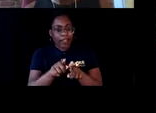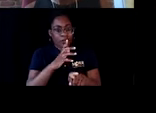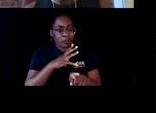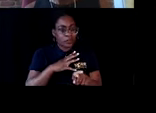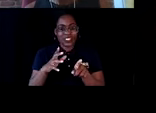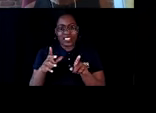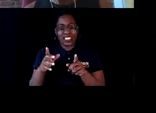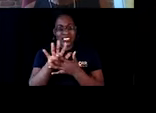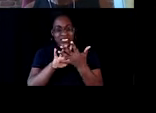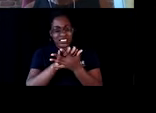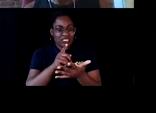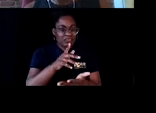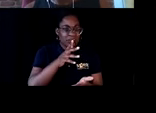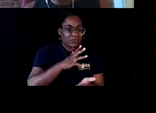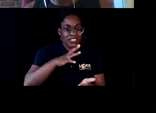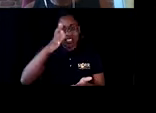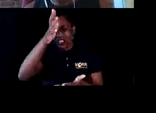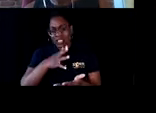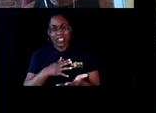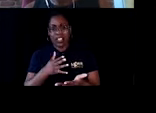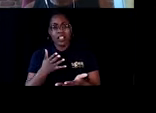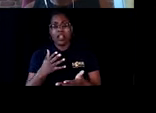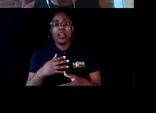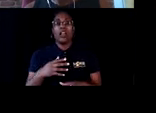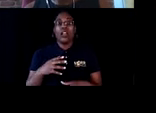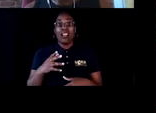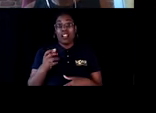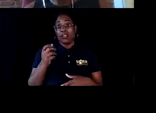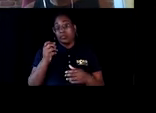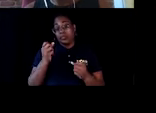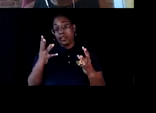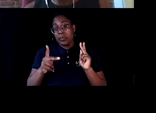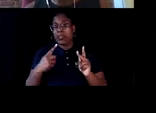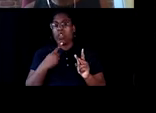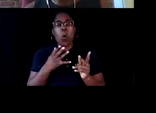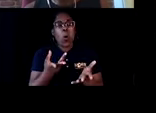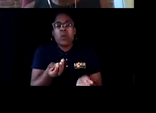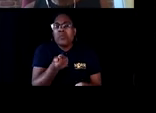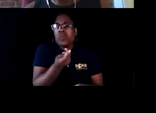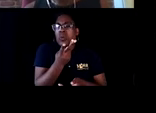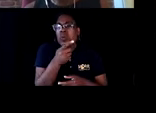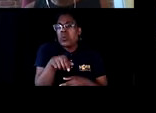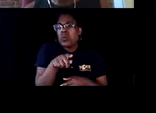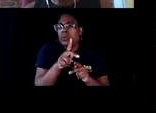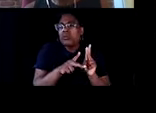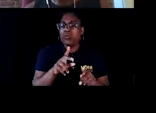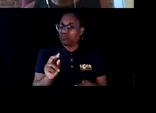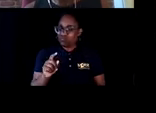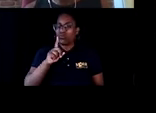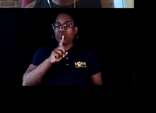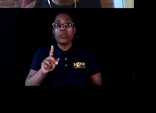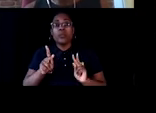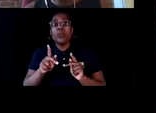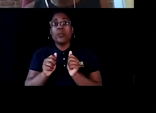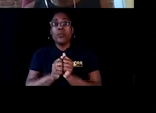as people with green eyes or red hair. As in many systems of oppression, the reason that folks are treated as rarities or abnormalities